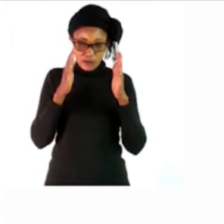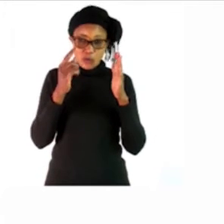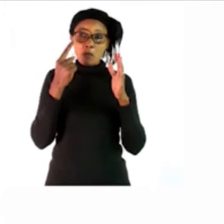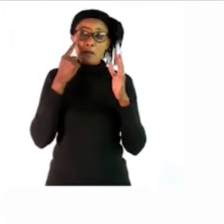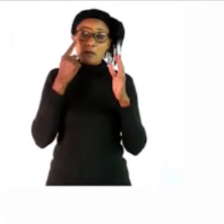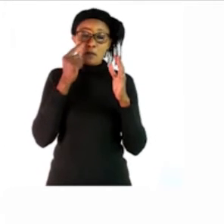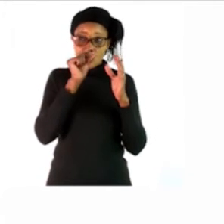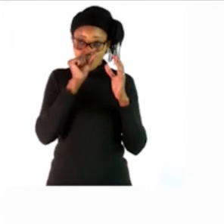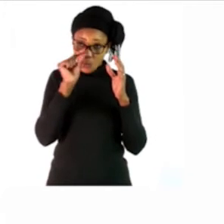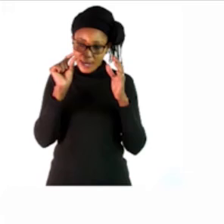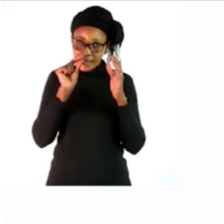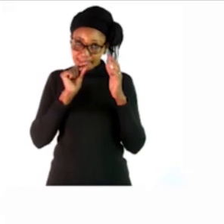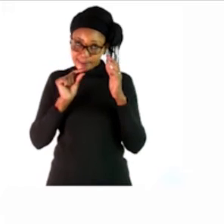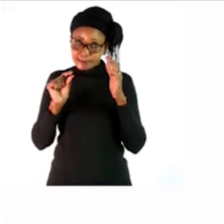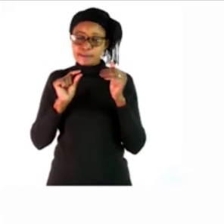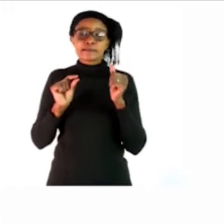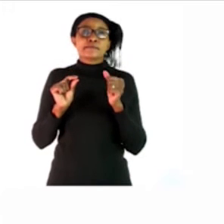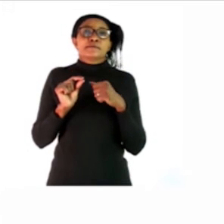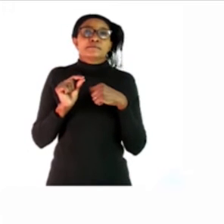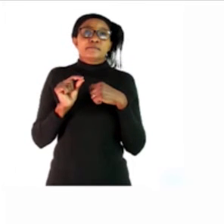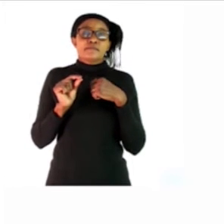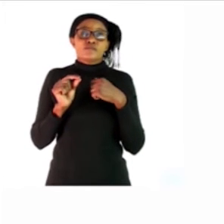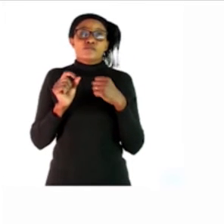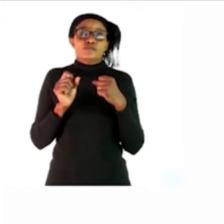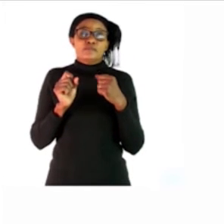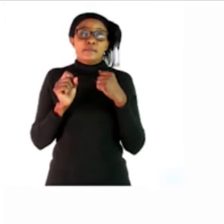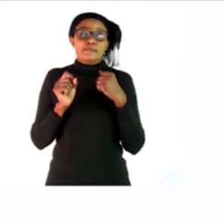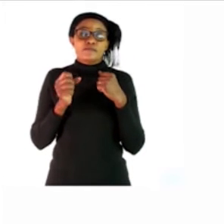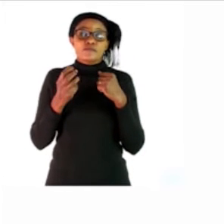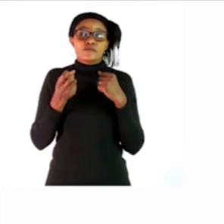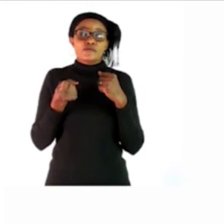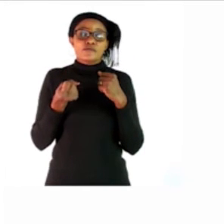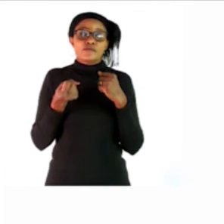sight words. So, we have